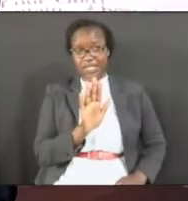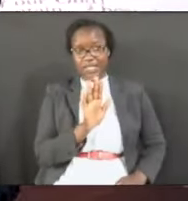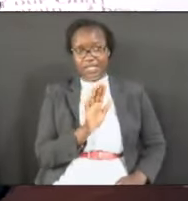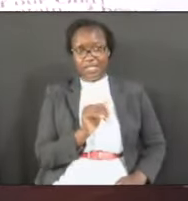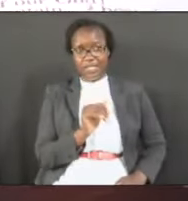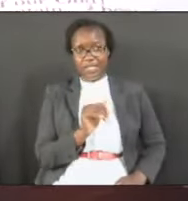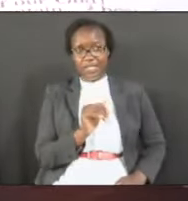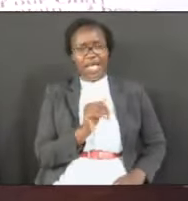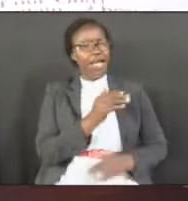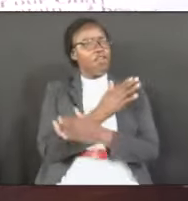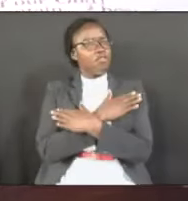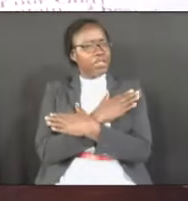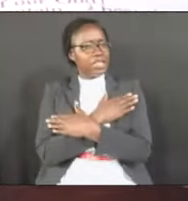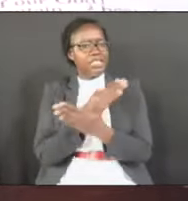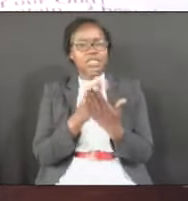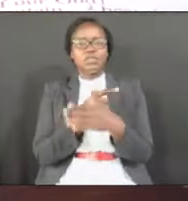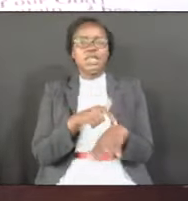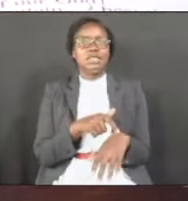Friends, at times